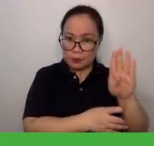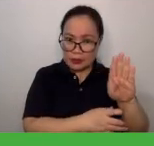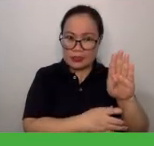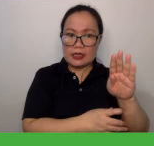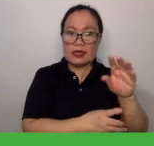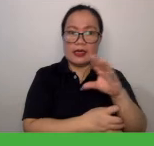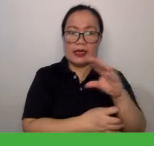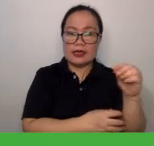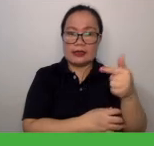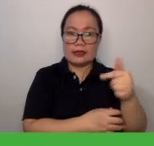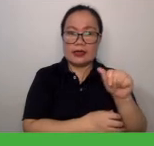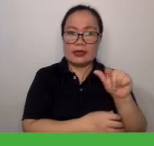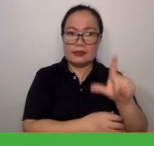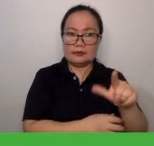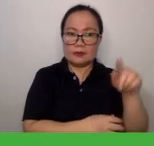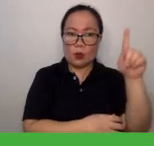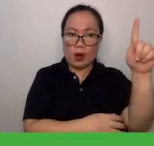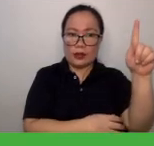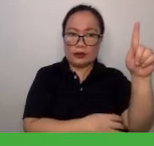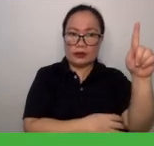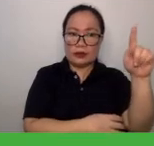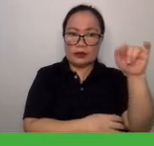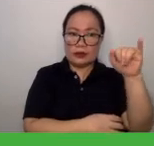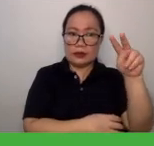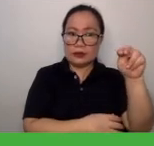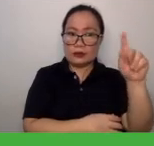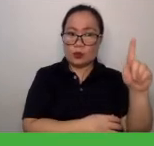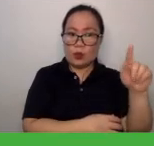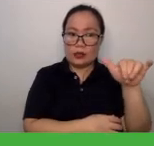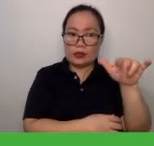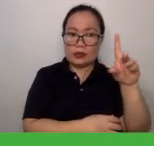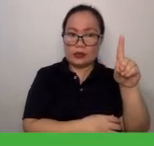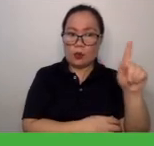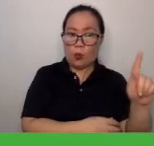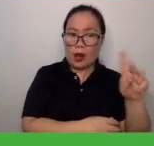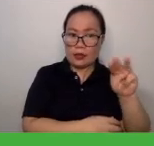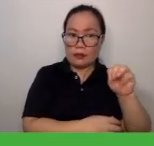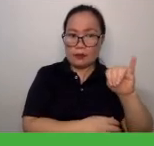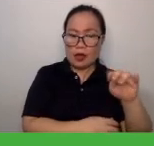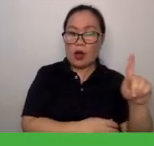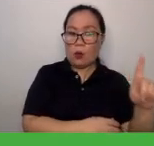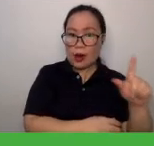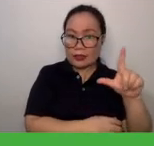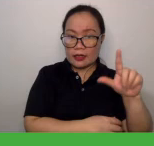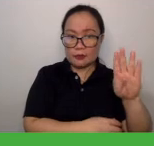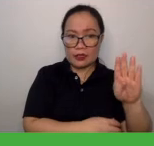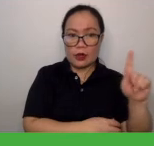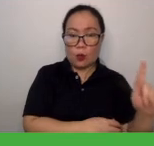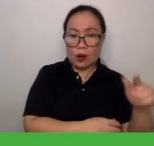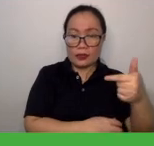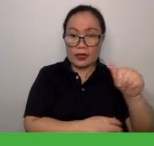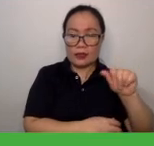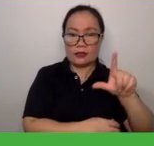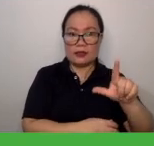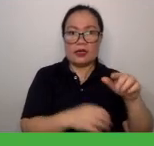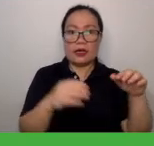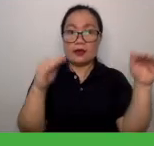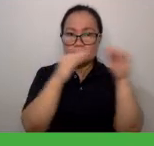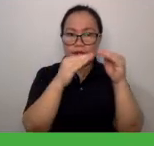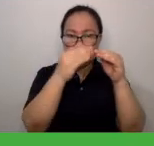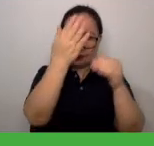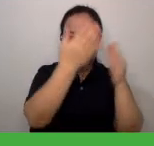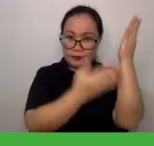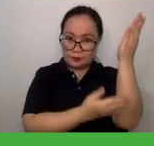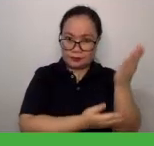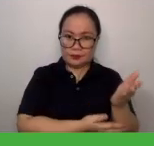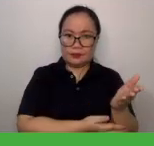Again, ito po ay 1. So, 1 inch, 1 yard, 1 mile, 1 pound, 1 gallon are all equivalent to